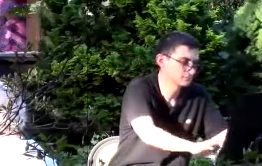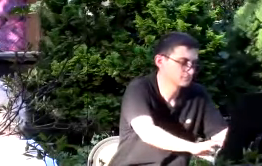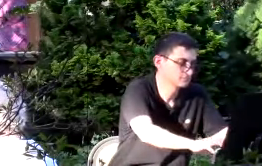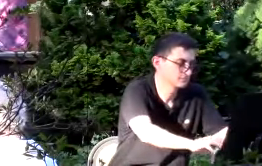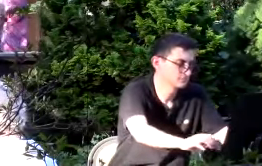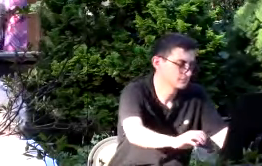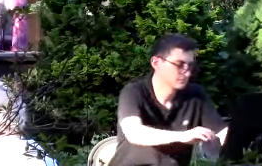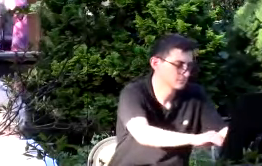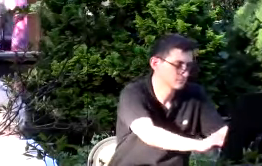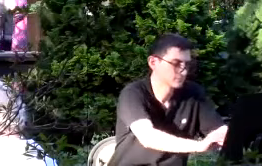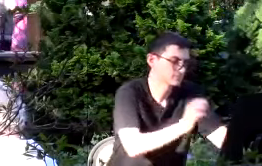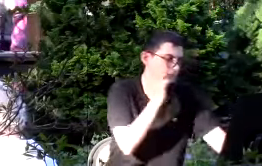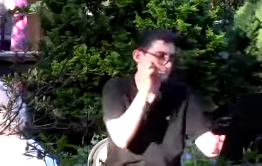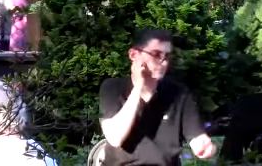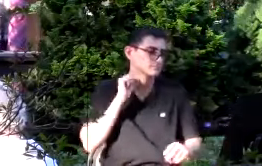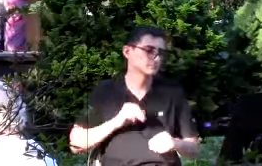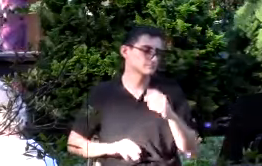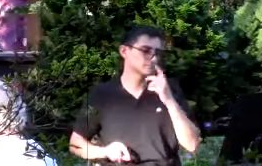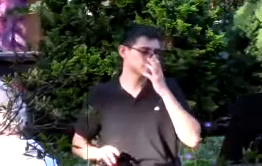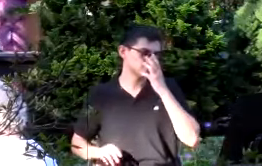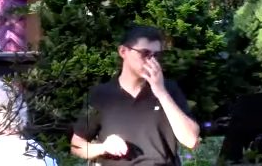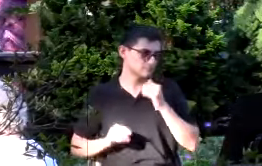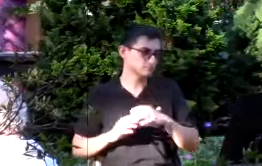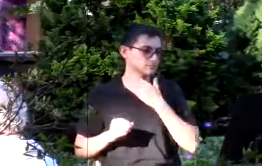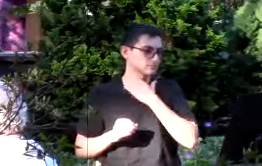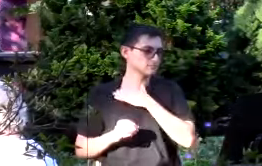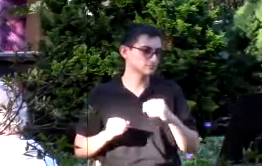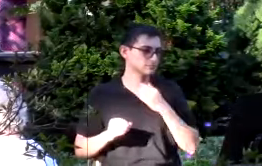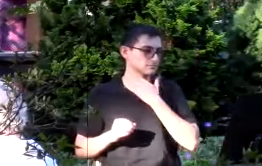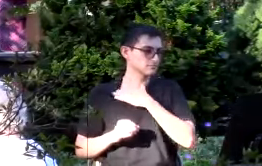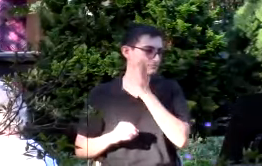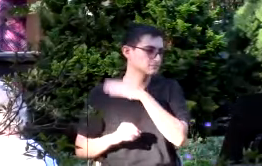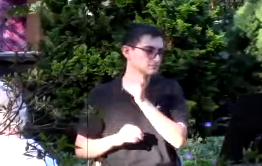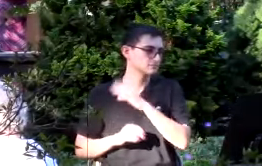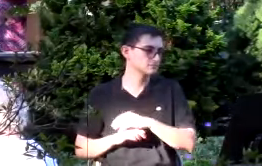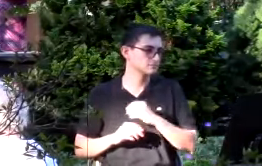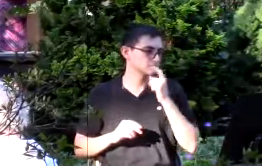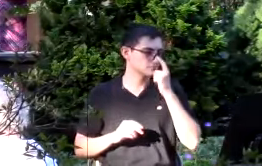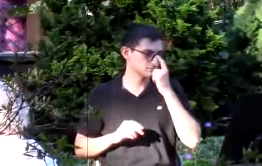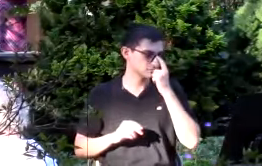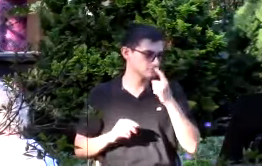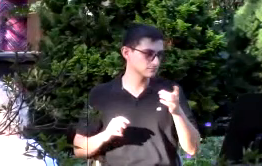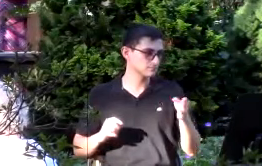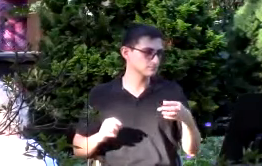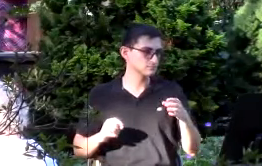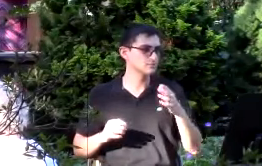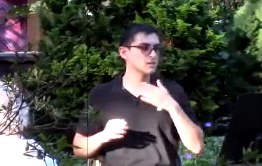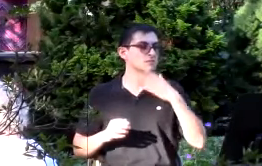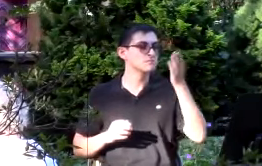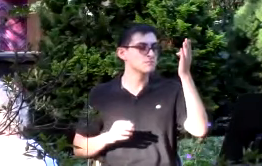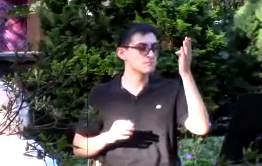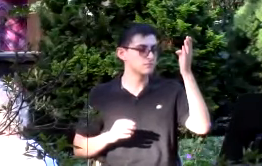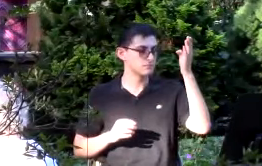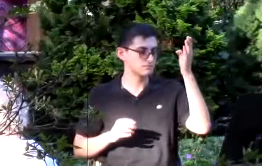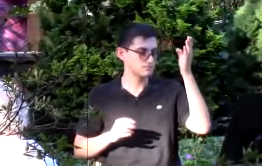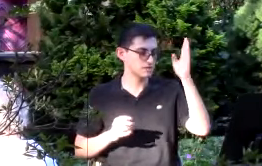Hishmiyanu el ha'meichot, Adonai echad, Shemo echad, L'shem ul'tiferet